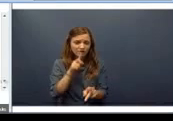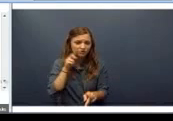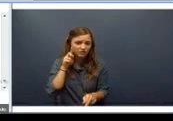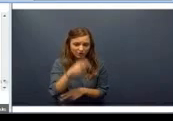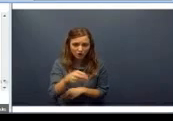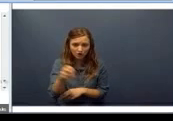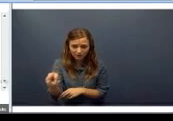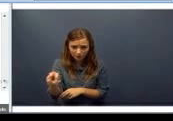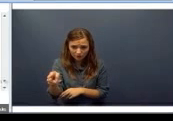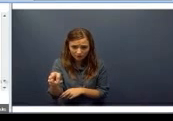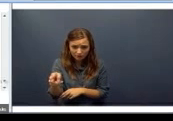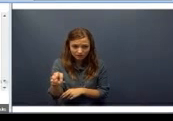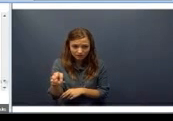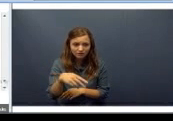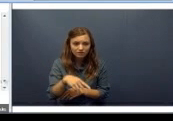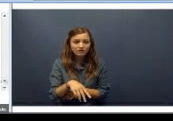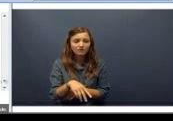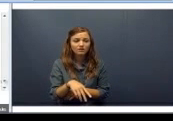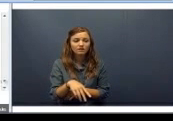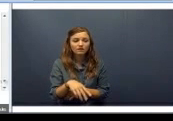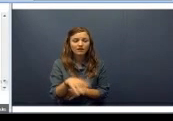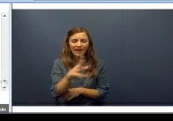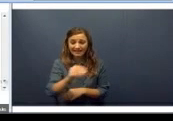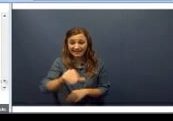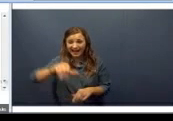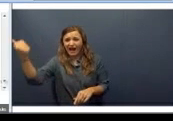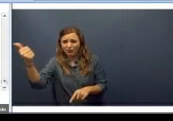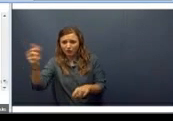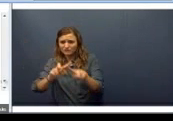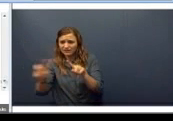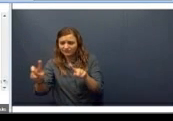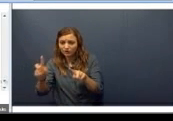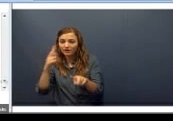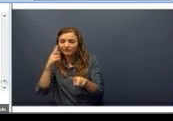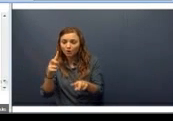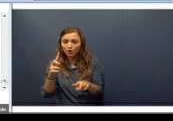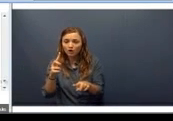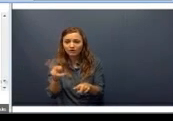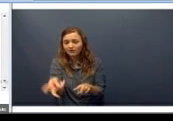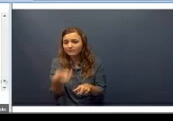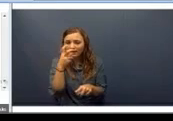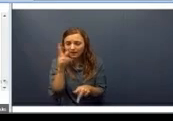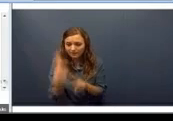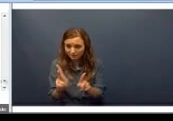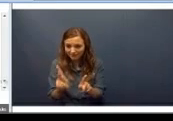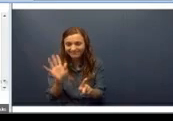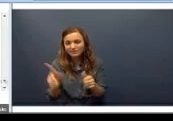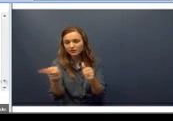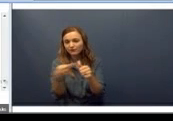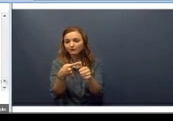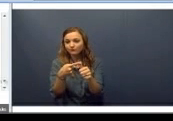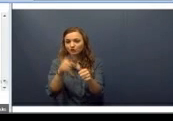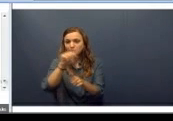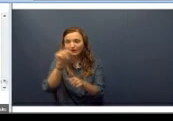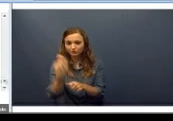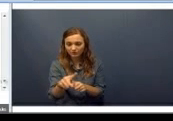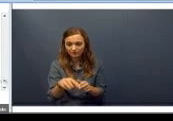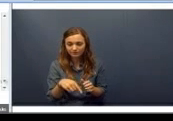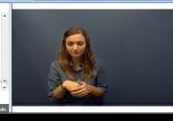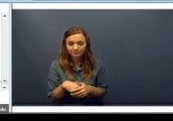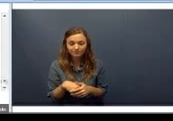special programs just for people that are deaf or hard of hearing and another for sight-impaired persons? That's the first